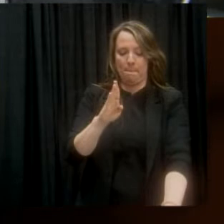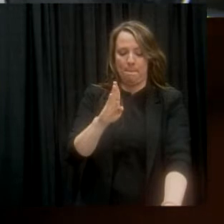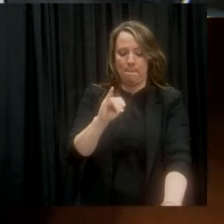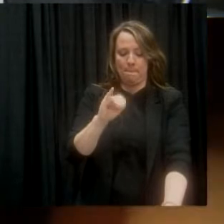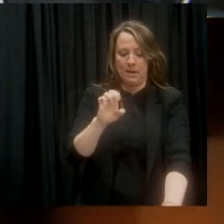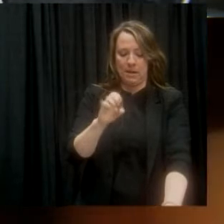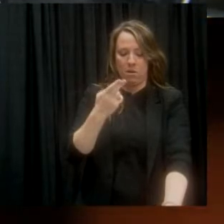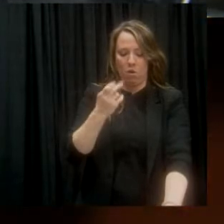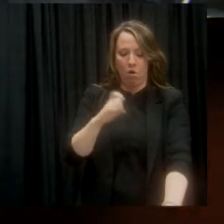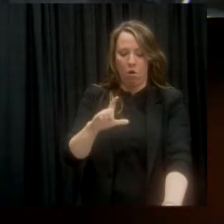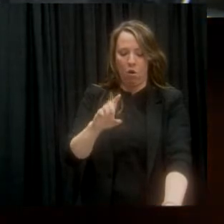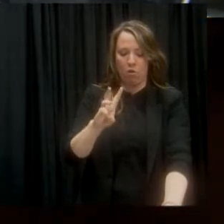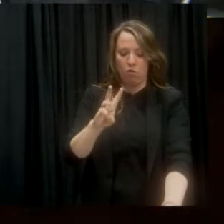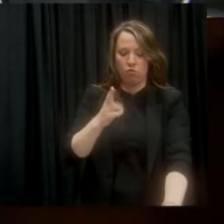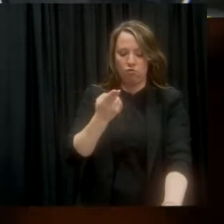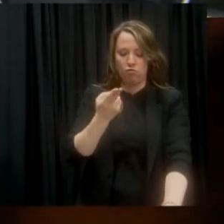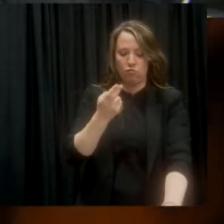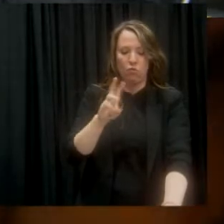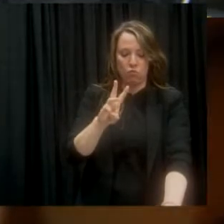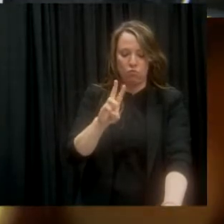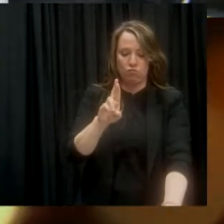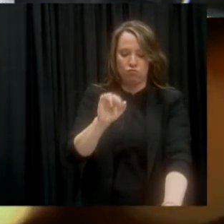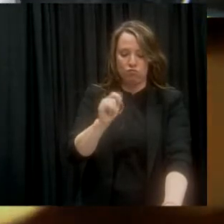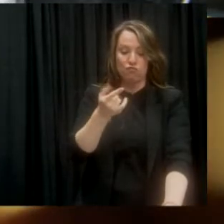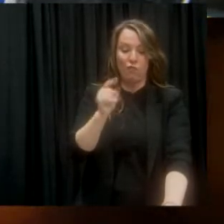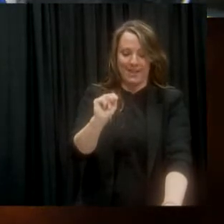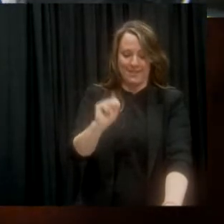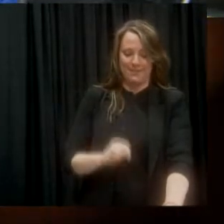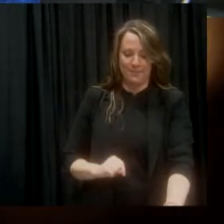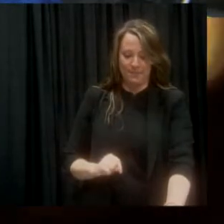Shelby Hall Wright.